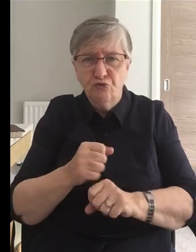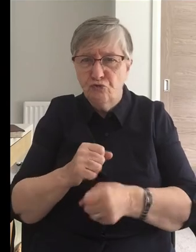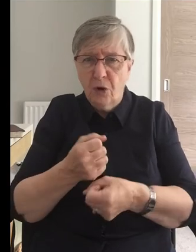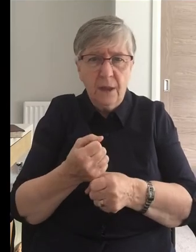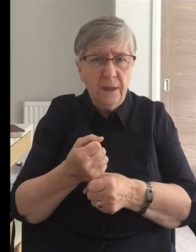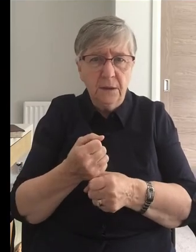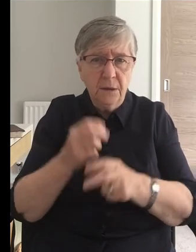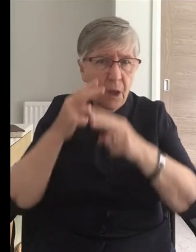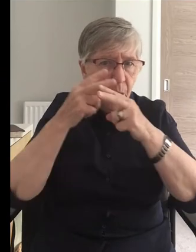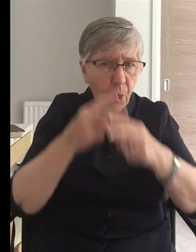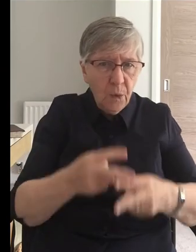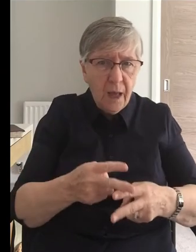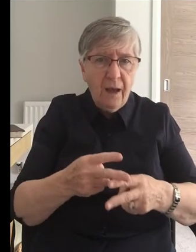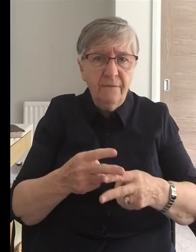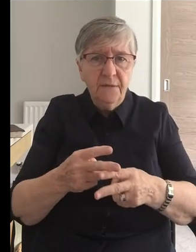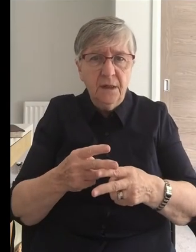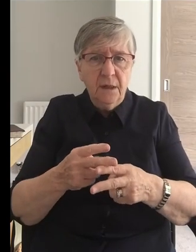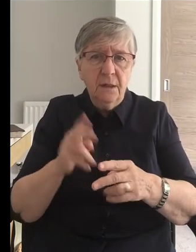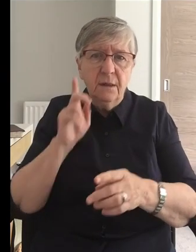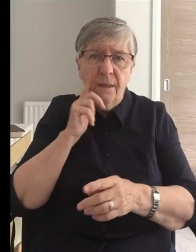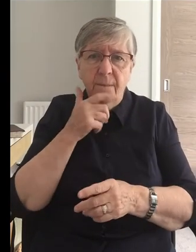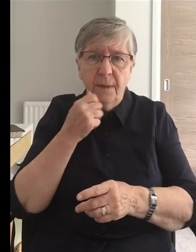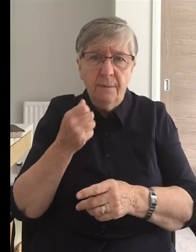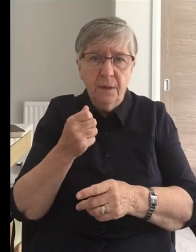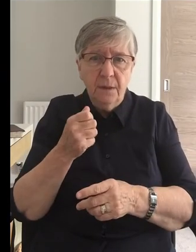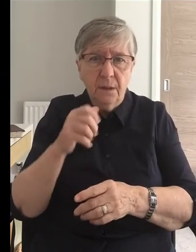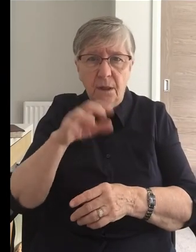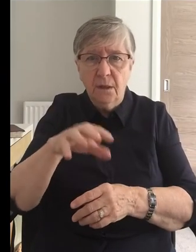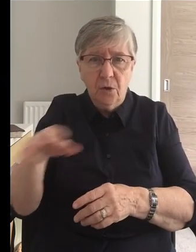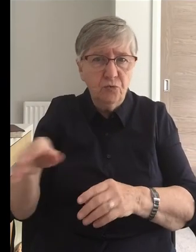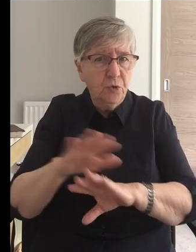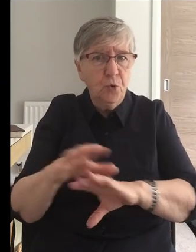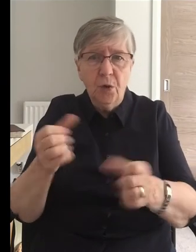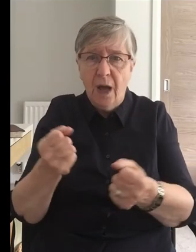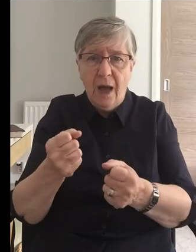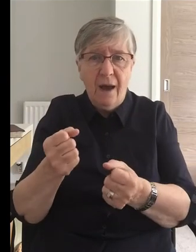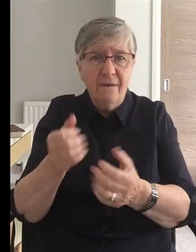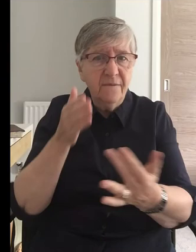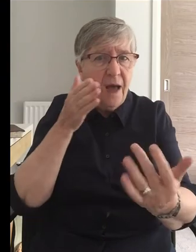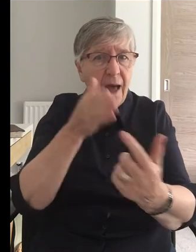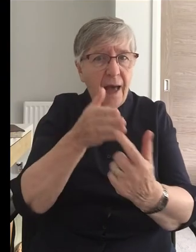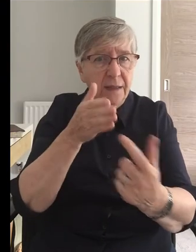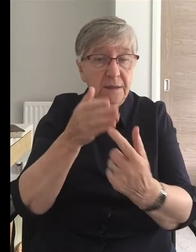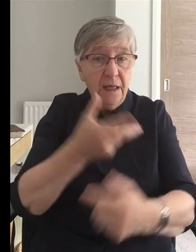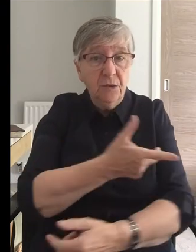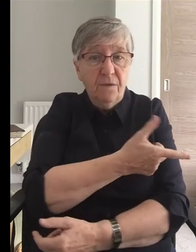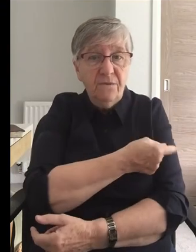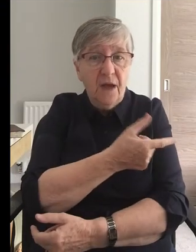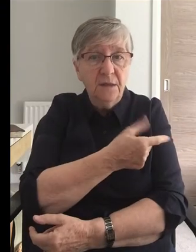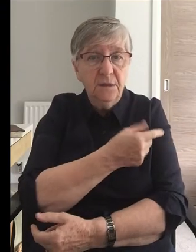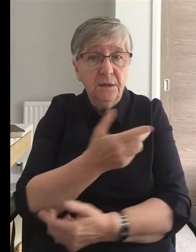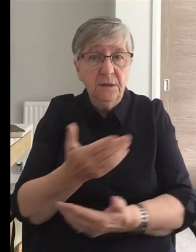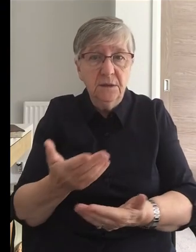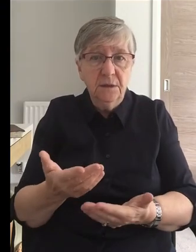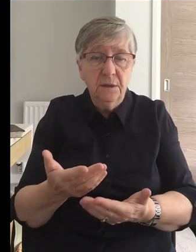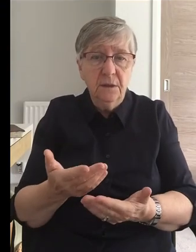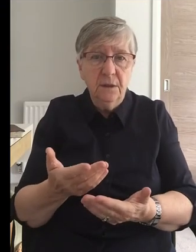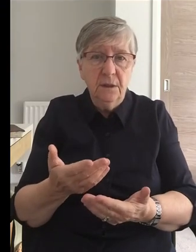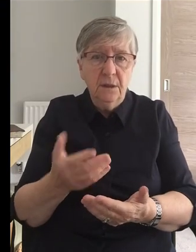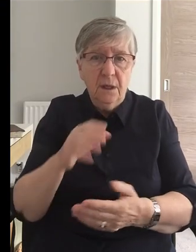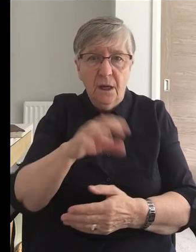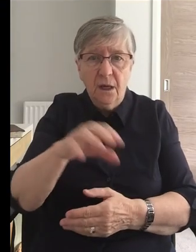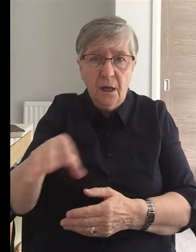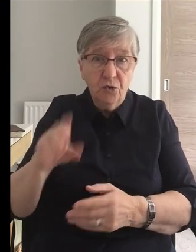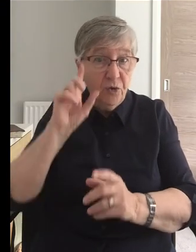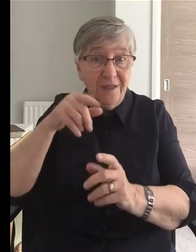people, countries that haven't had access yet to vaccines, countries that can't transport